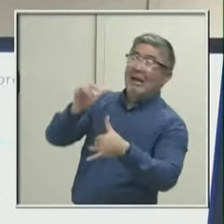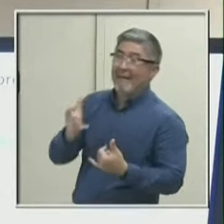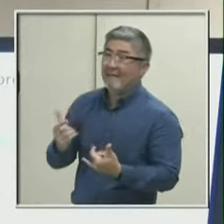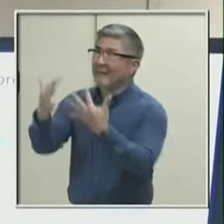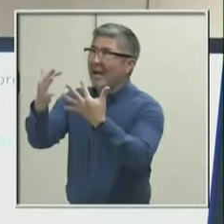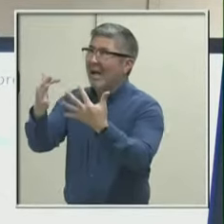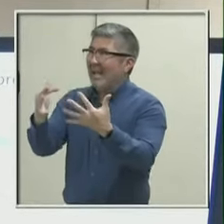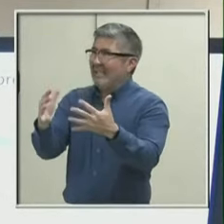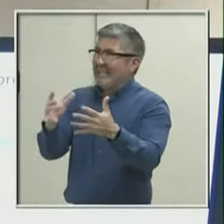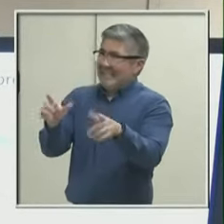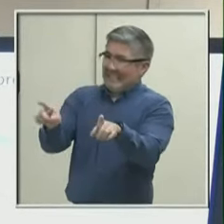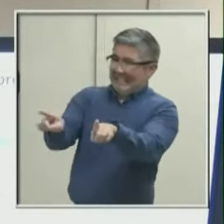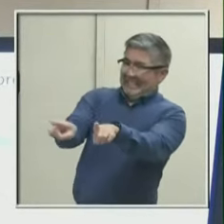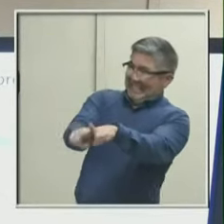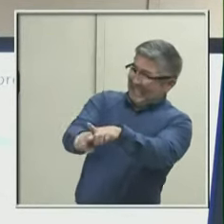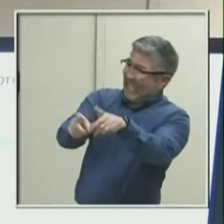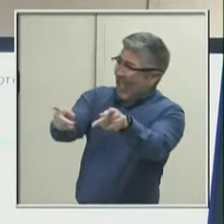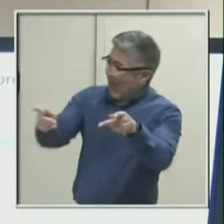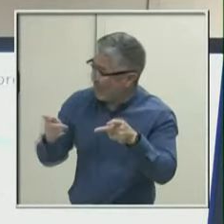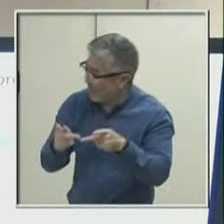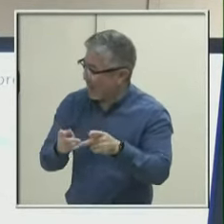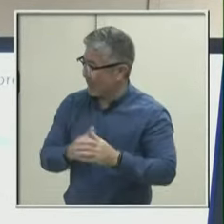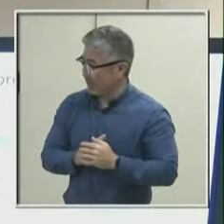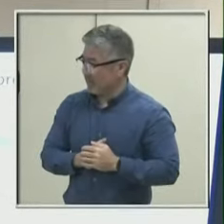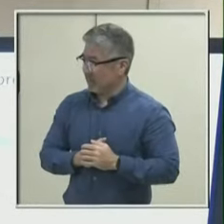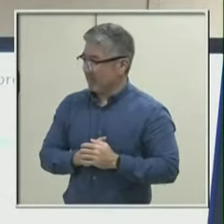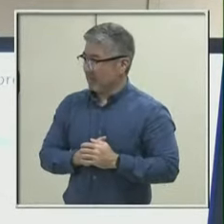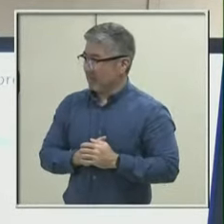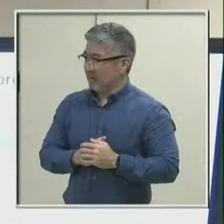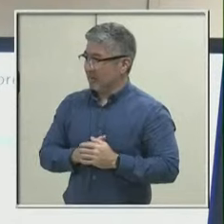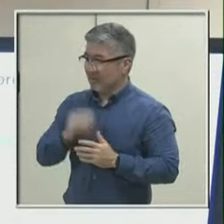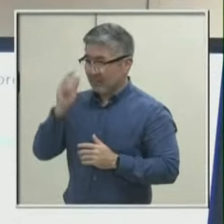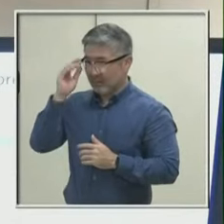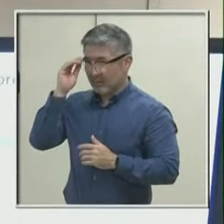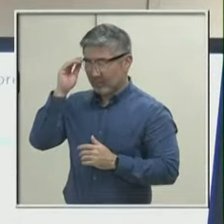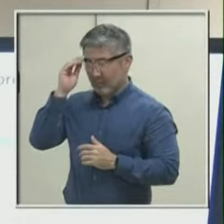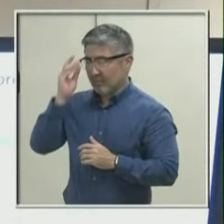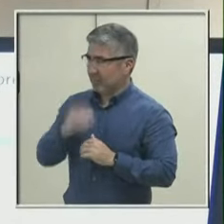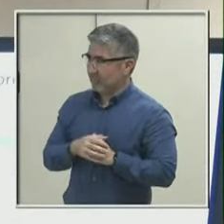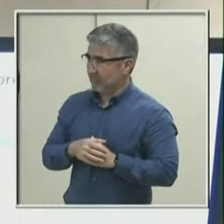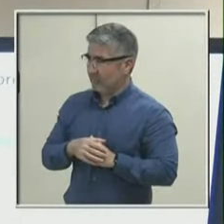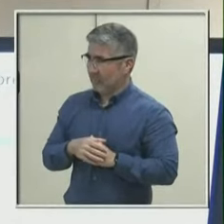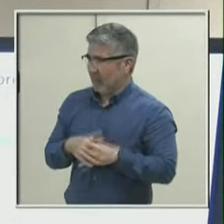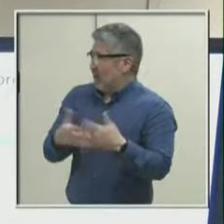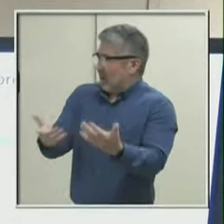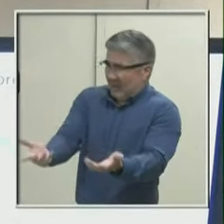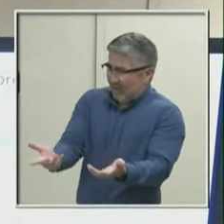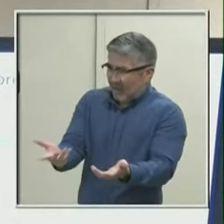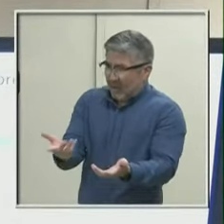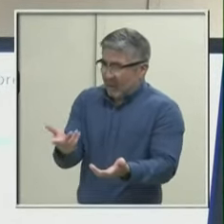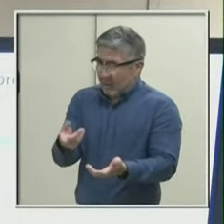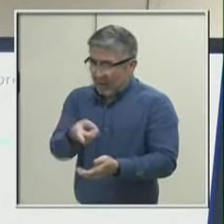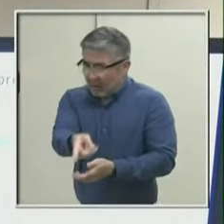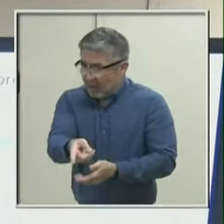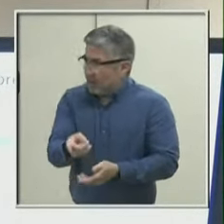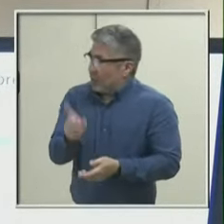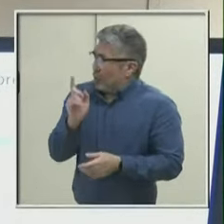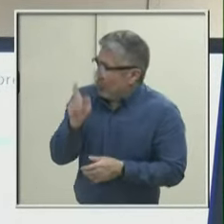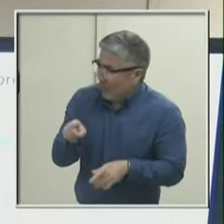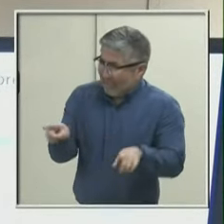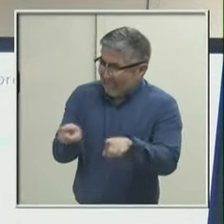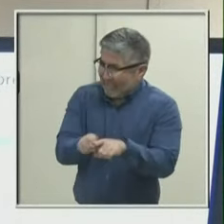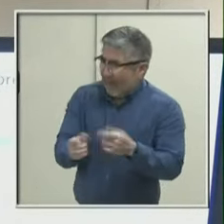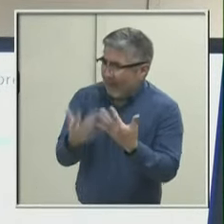place as the prior fire. Is there any way that those fires would not have been generated originally by the same fire in the